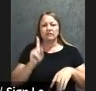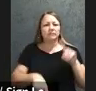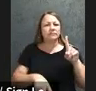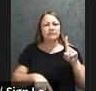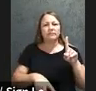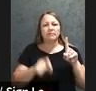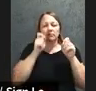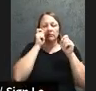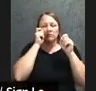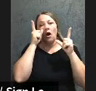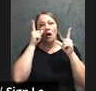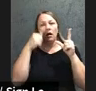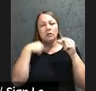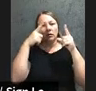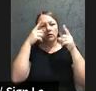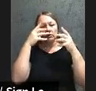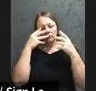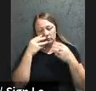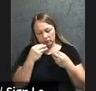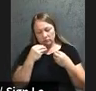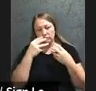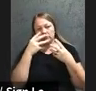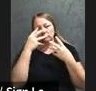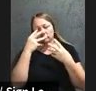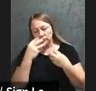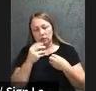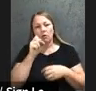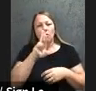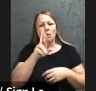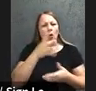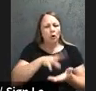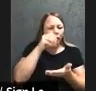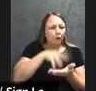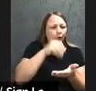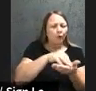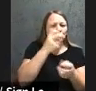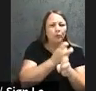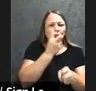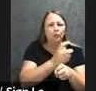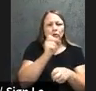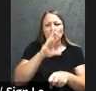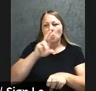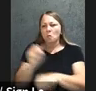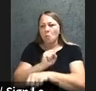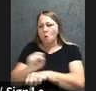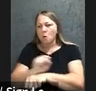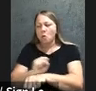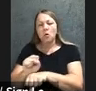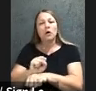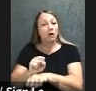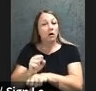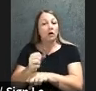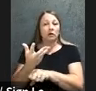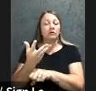stay awake, your ability to learn, your ability to work, those are all things